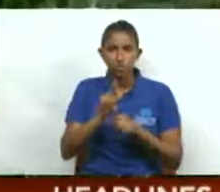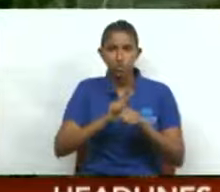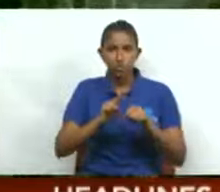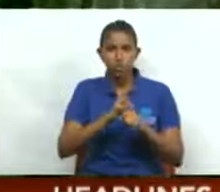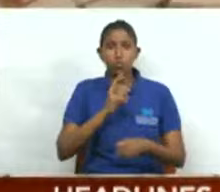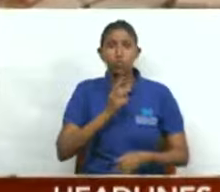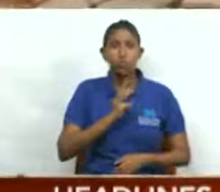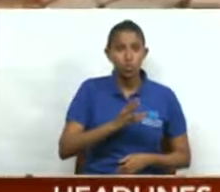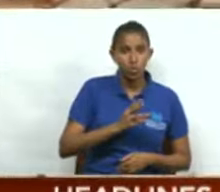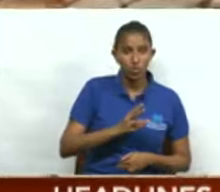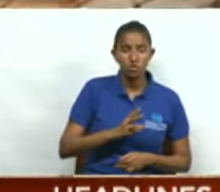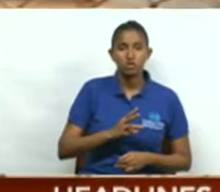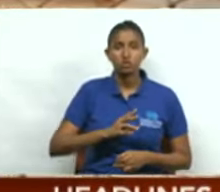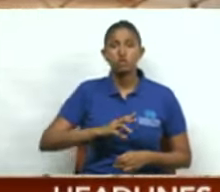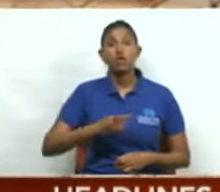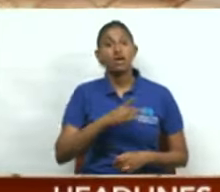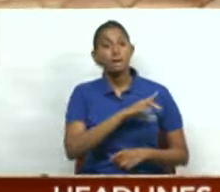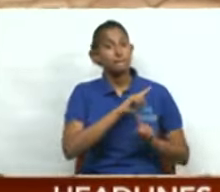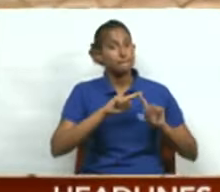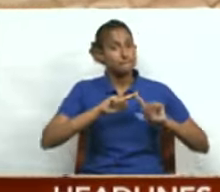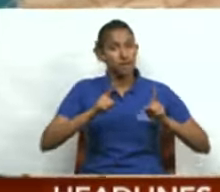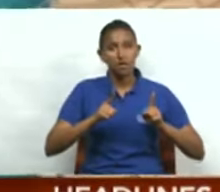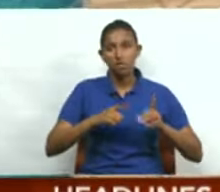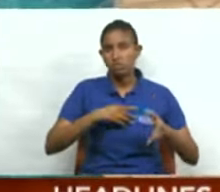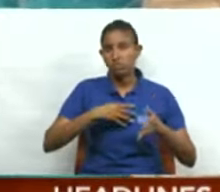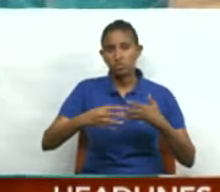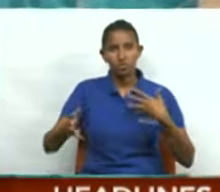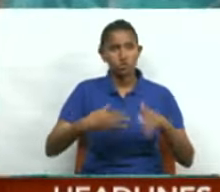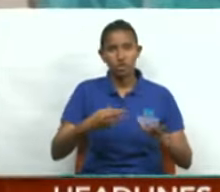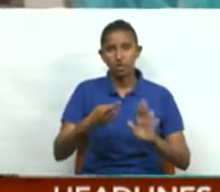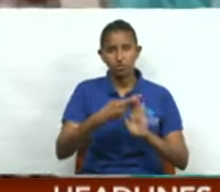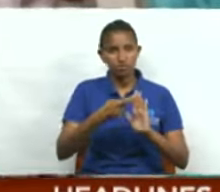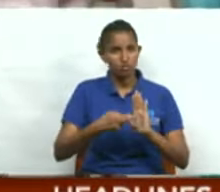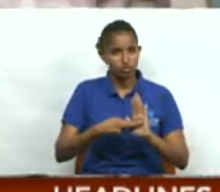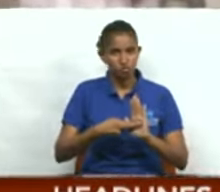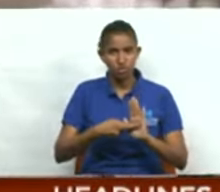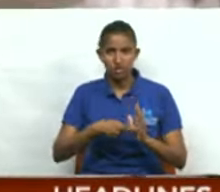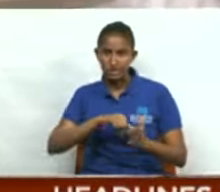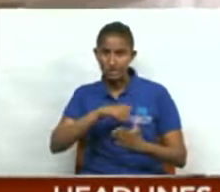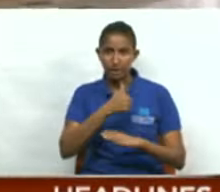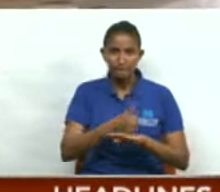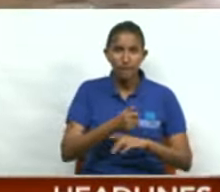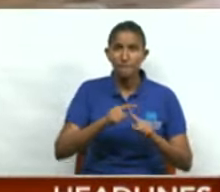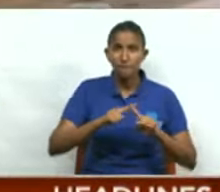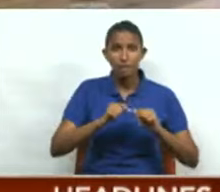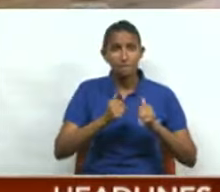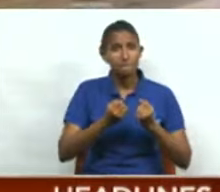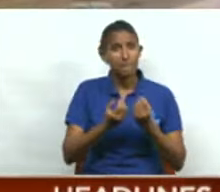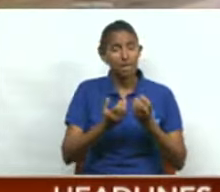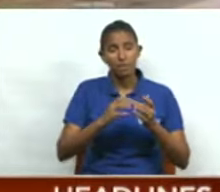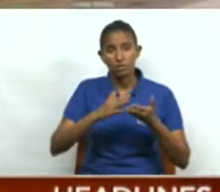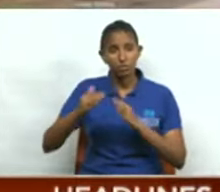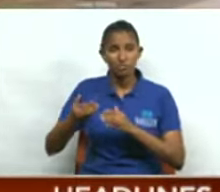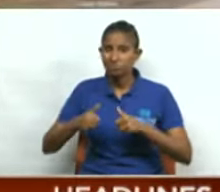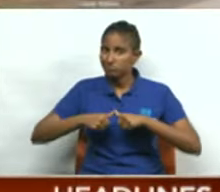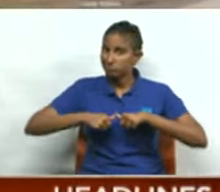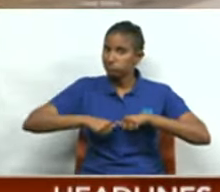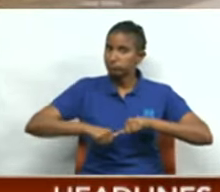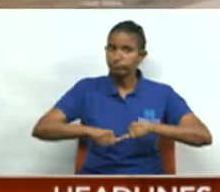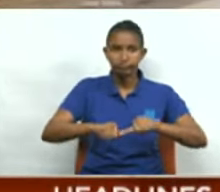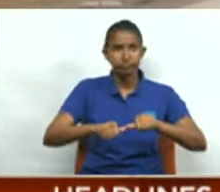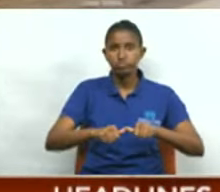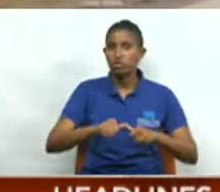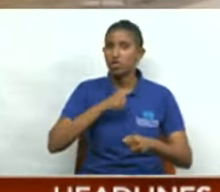efforts. However, despite these measures, many communities across Trinidad and Tobago are grappling with severe water